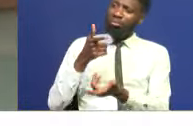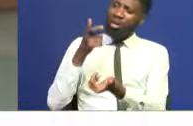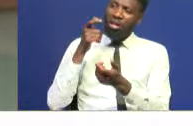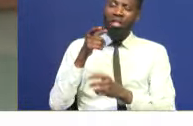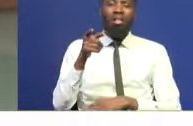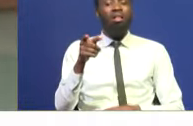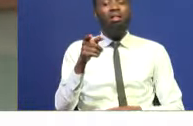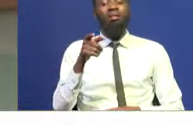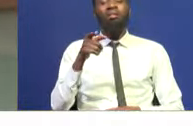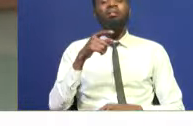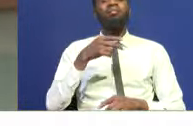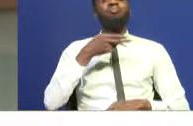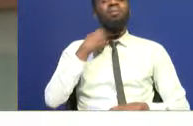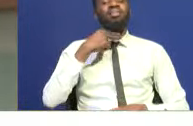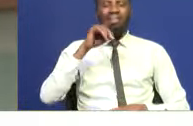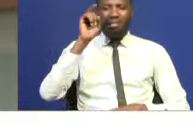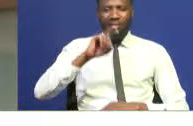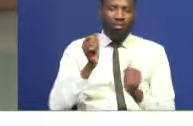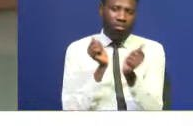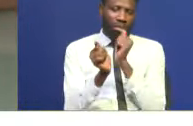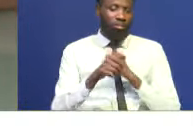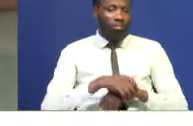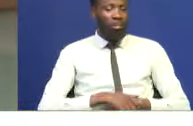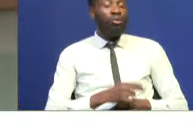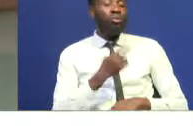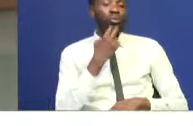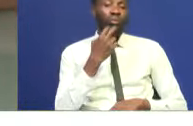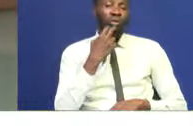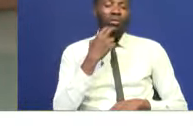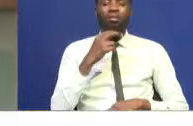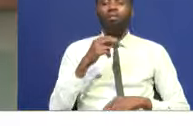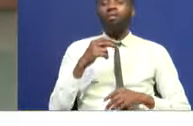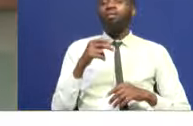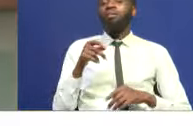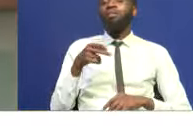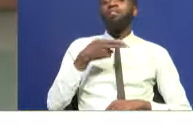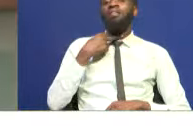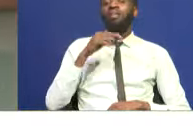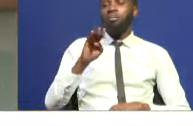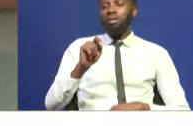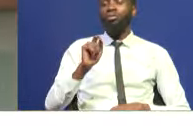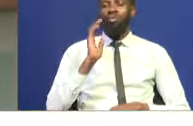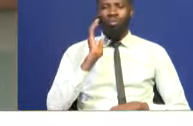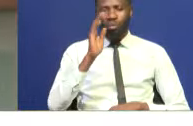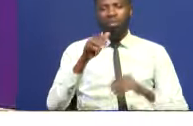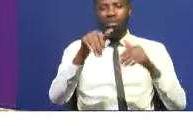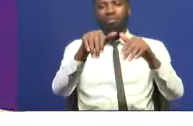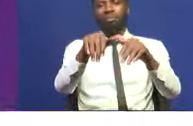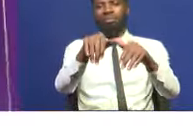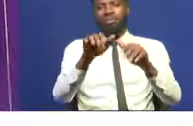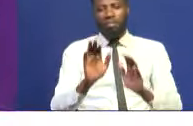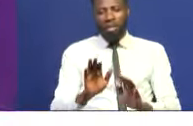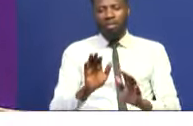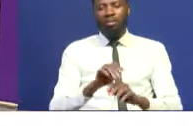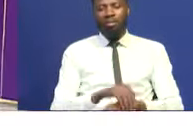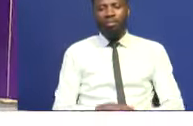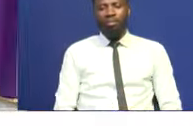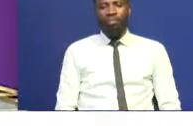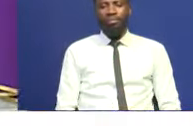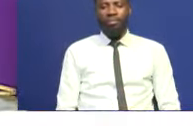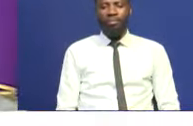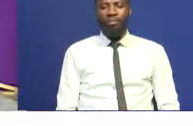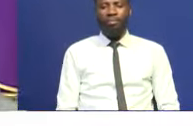on Tuesday at the All Lessos Parish Cemetery in Eldoret. Ben Chumba reports.